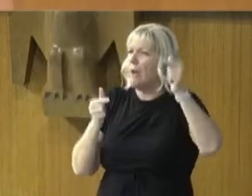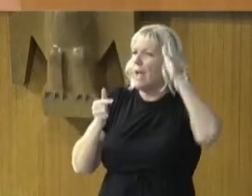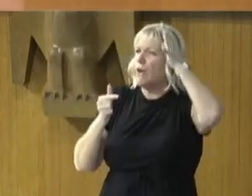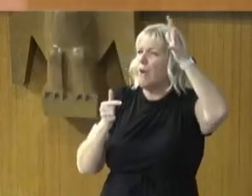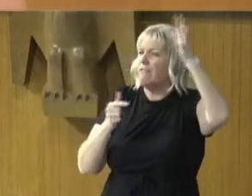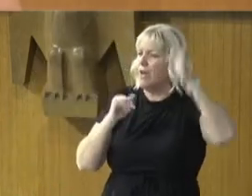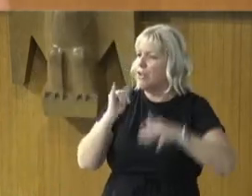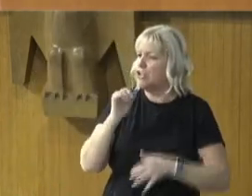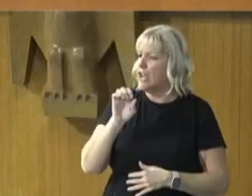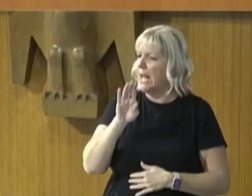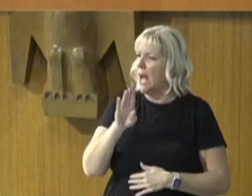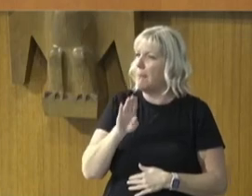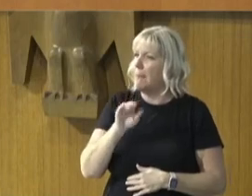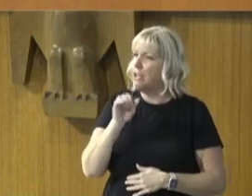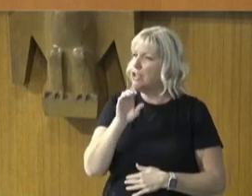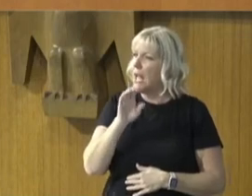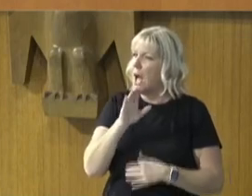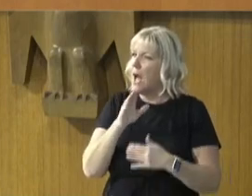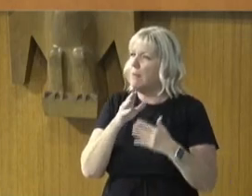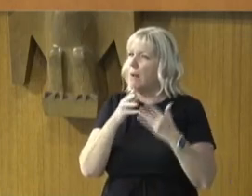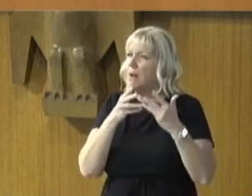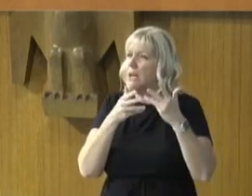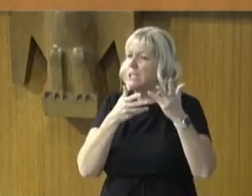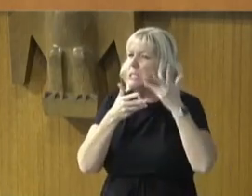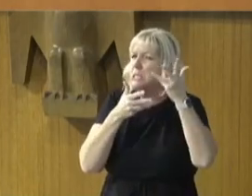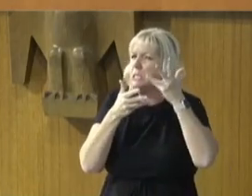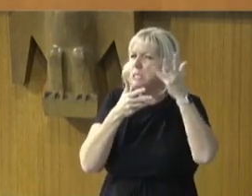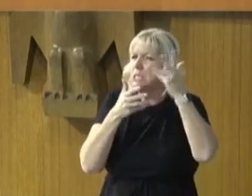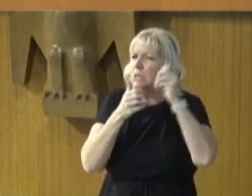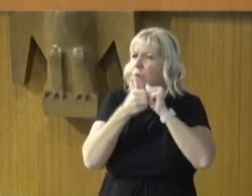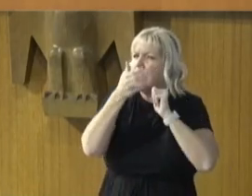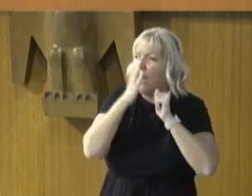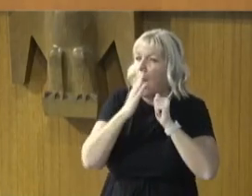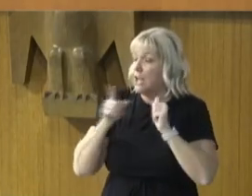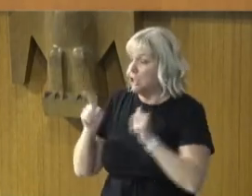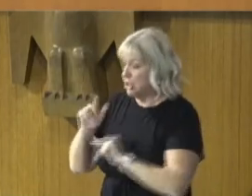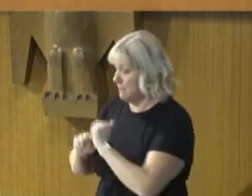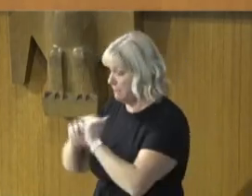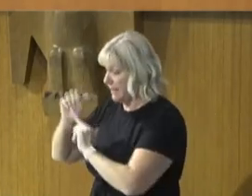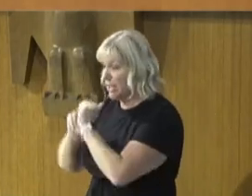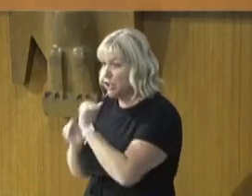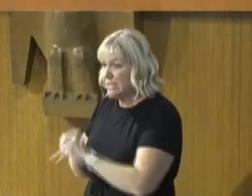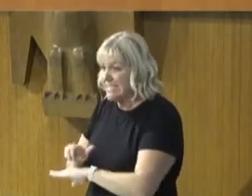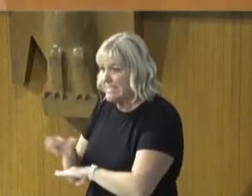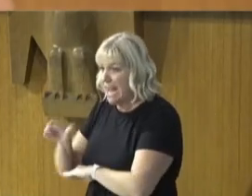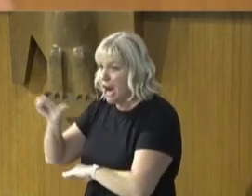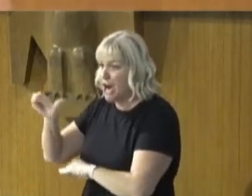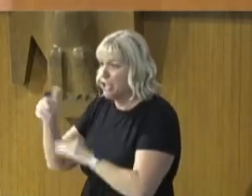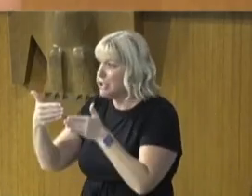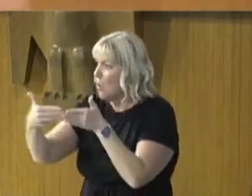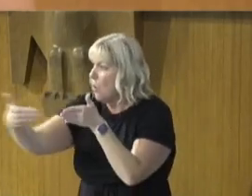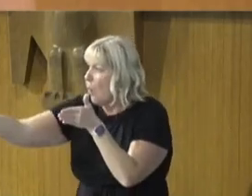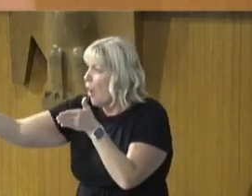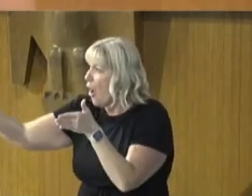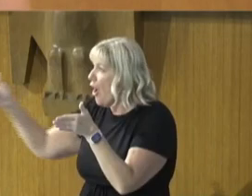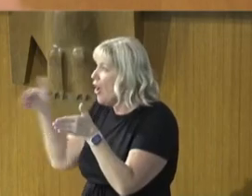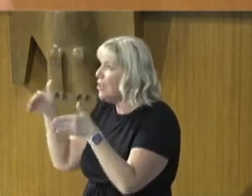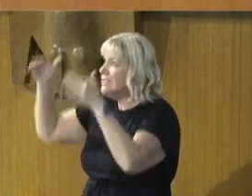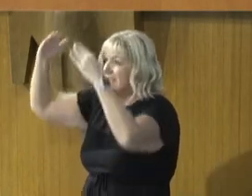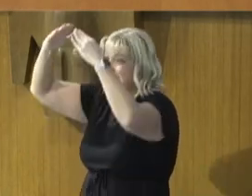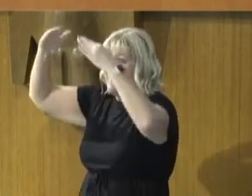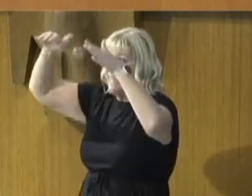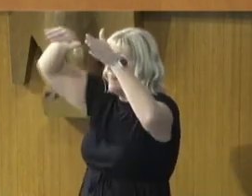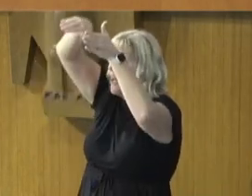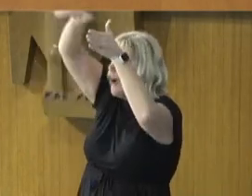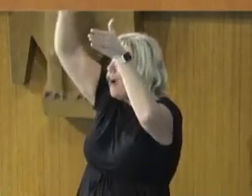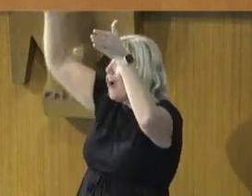wrestled with God. And then she starts building stairs and curving walls and arching ceilings.